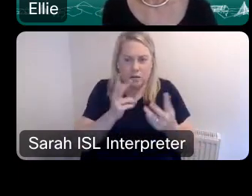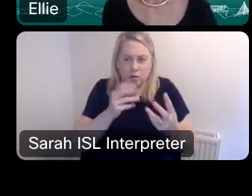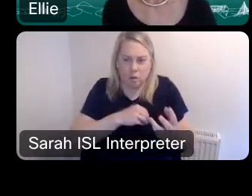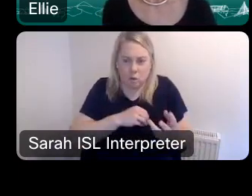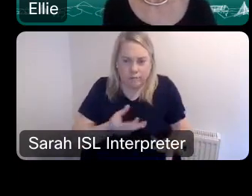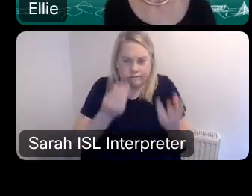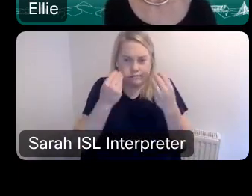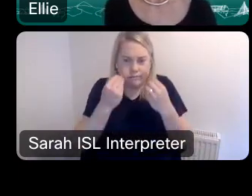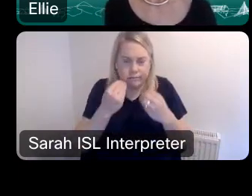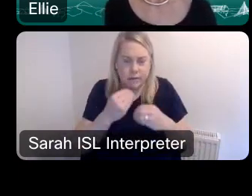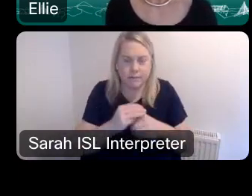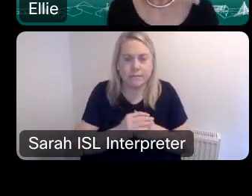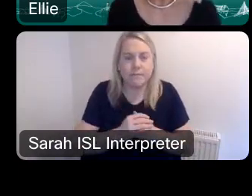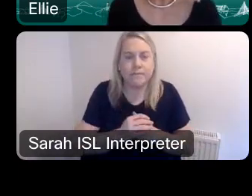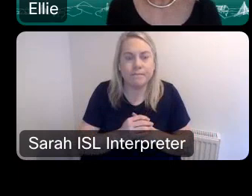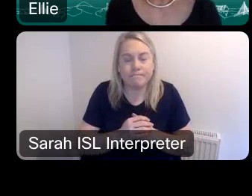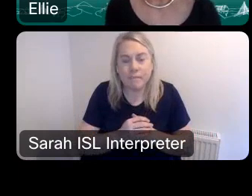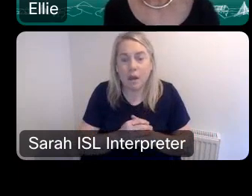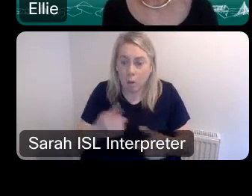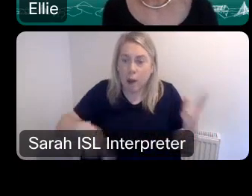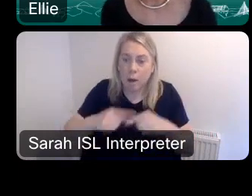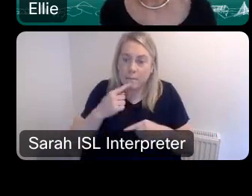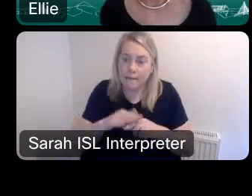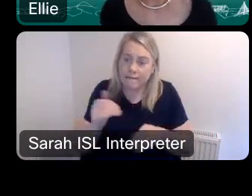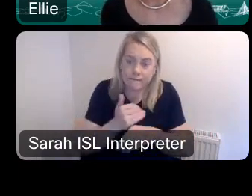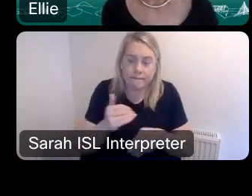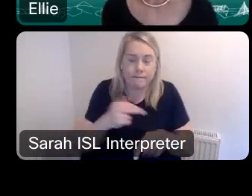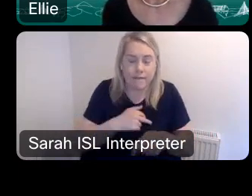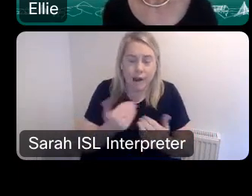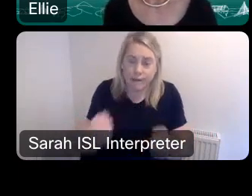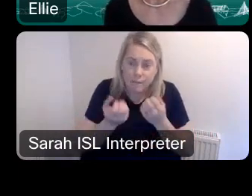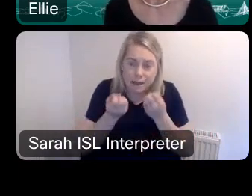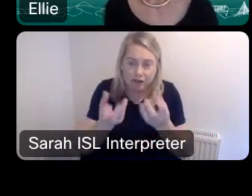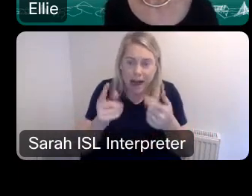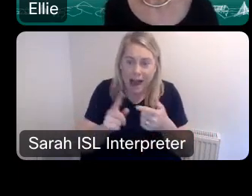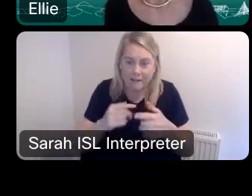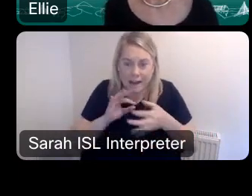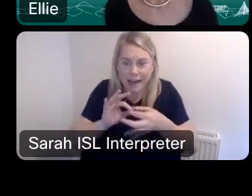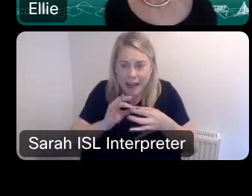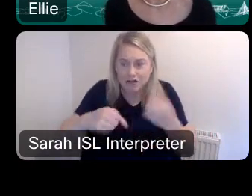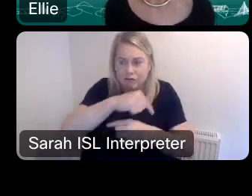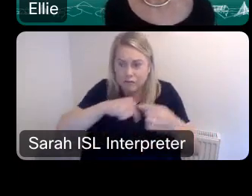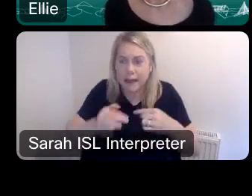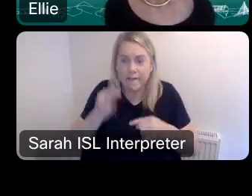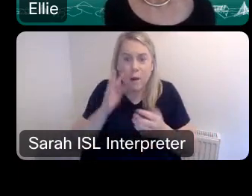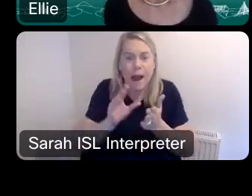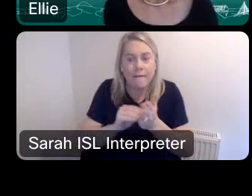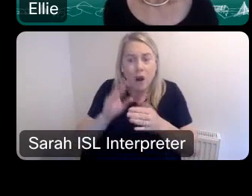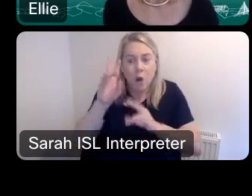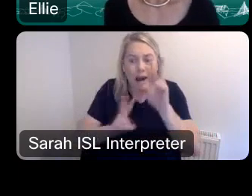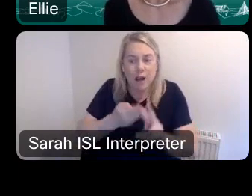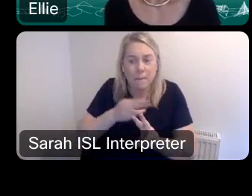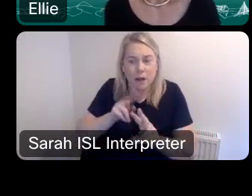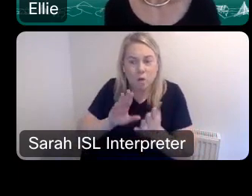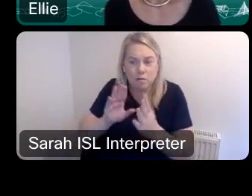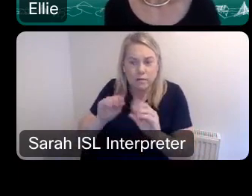audience. But it will be very informative and highly engaging. So if you have questions, please use the chat box. The session